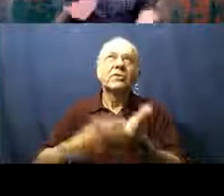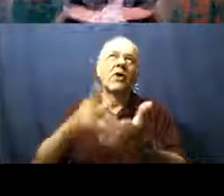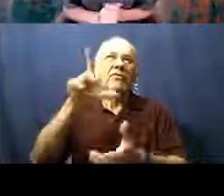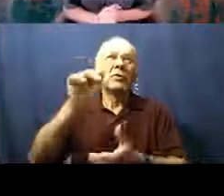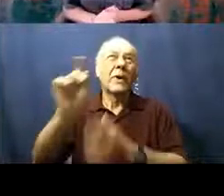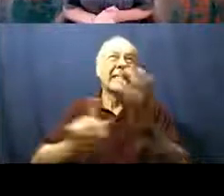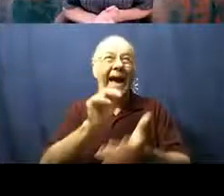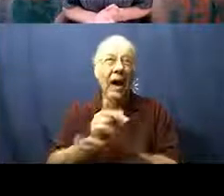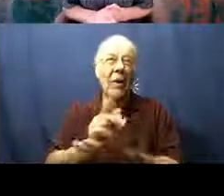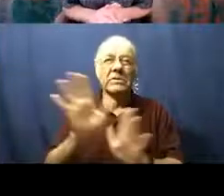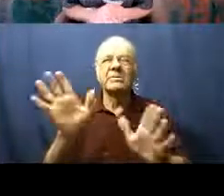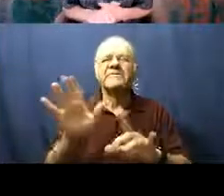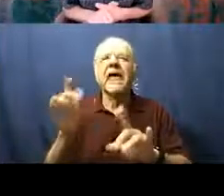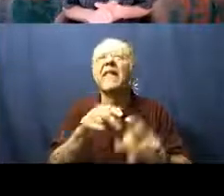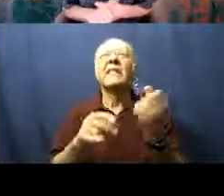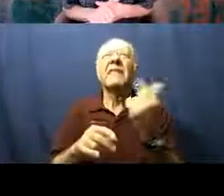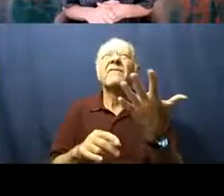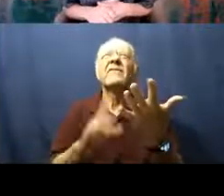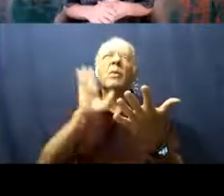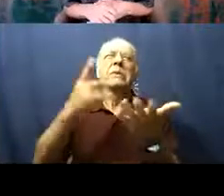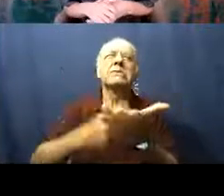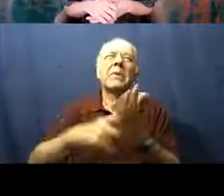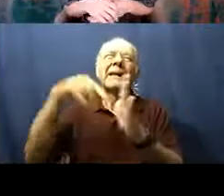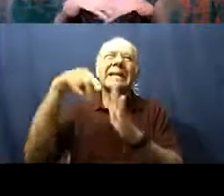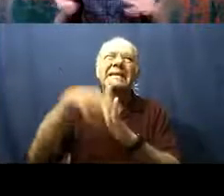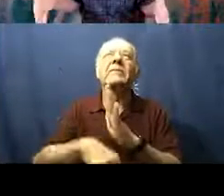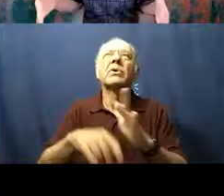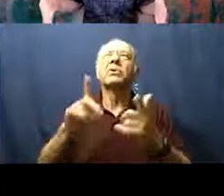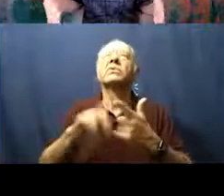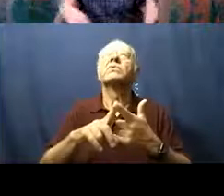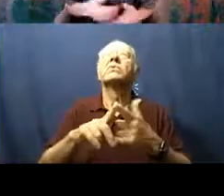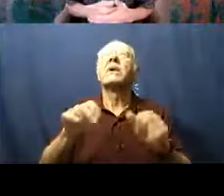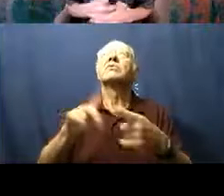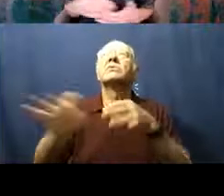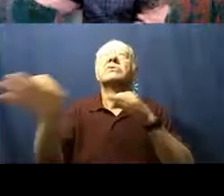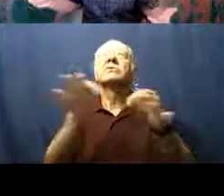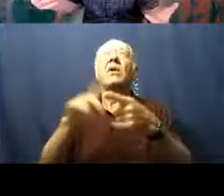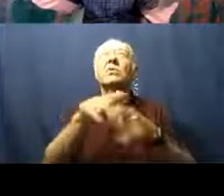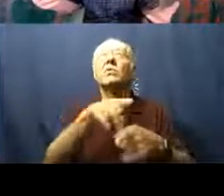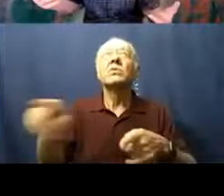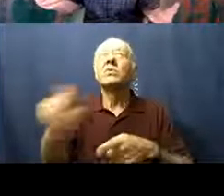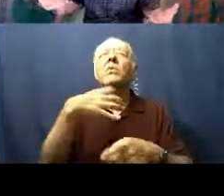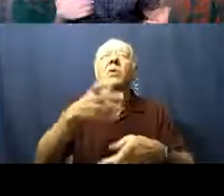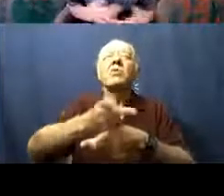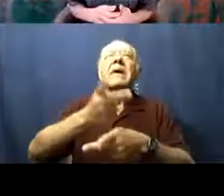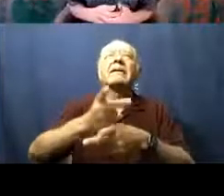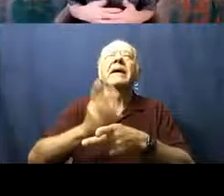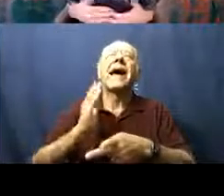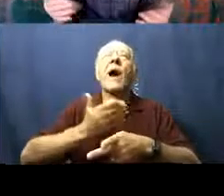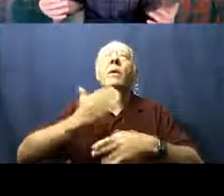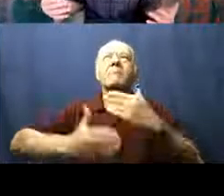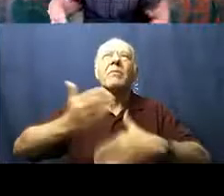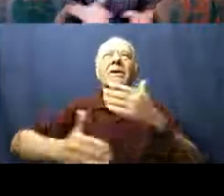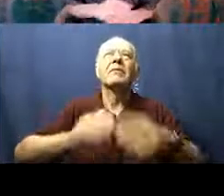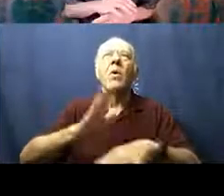about the 1115 a little bit deeper to be able to describe to you. We want to maintain momentum on some of